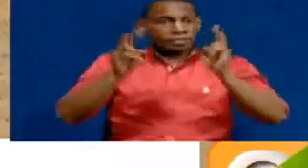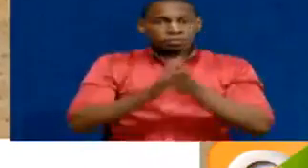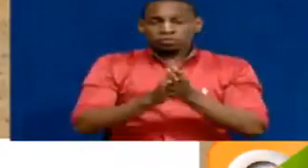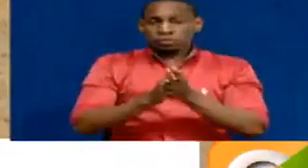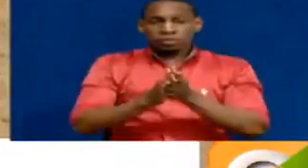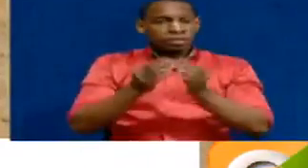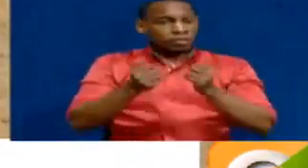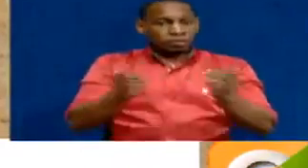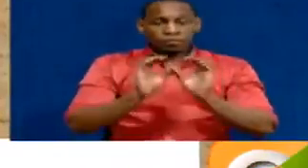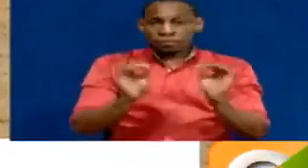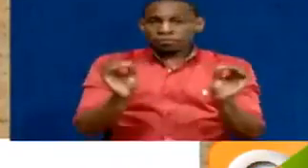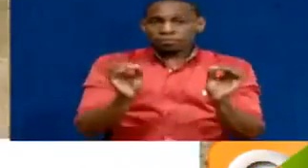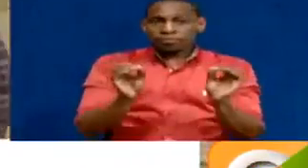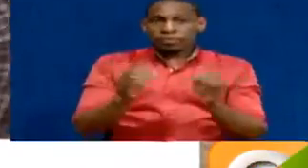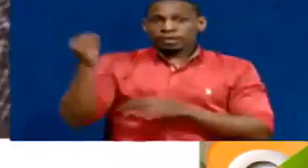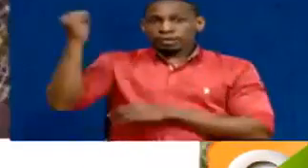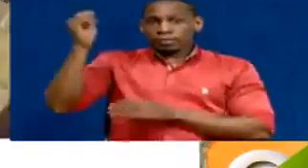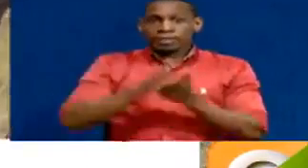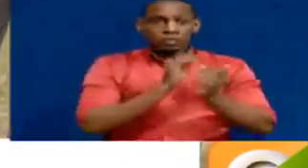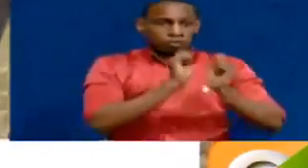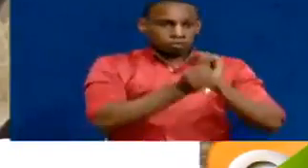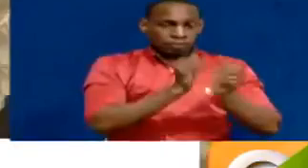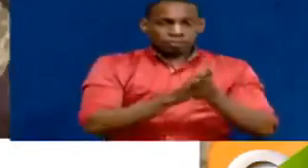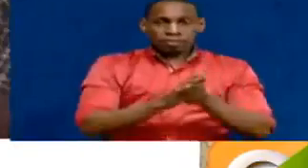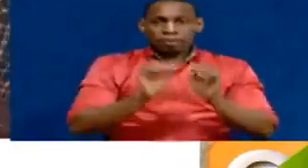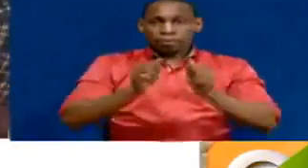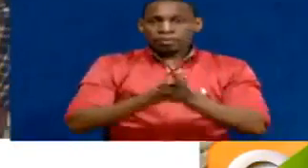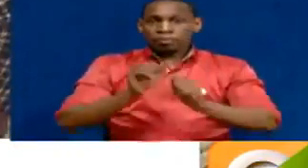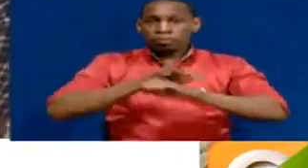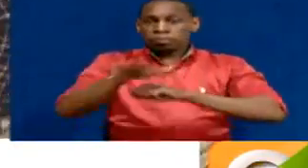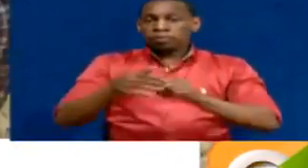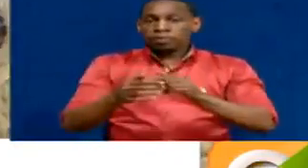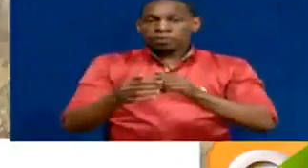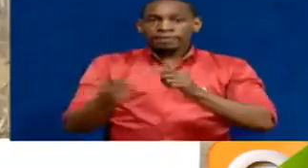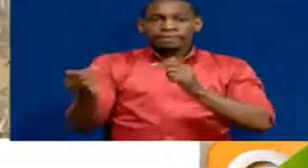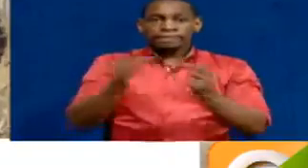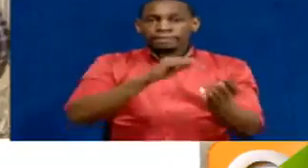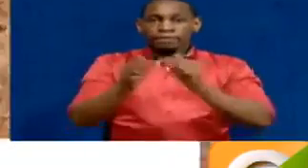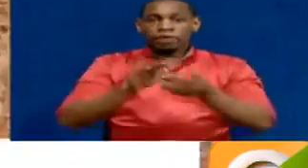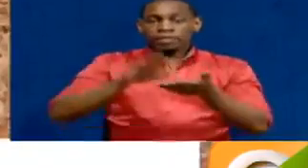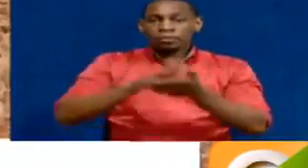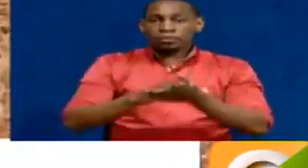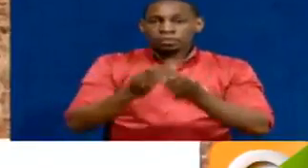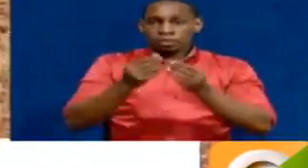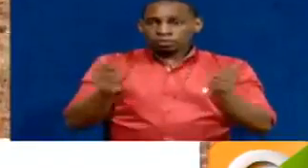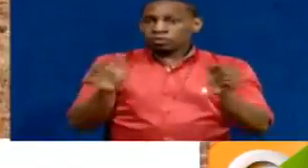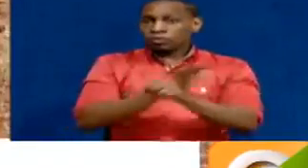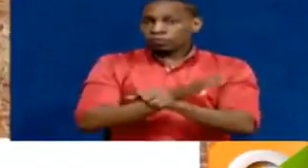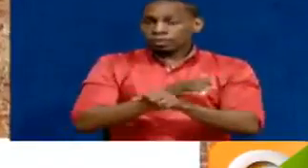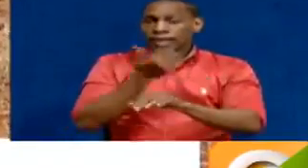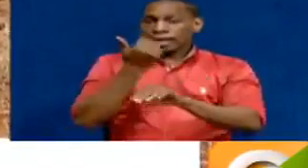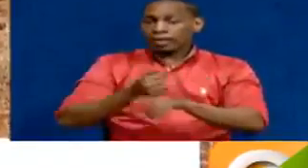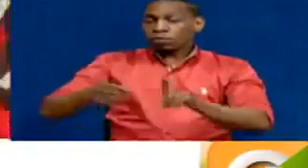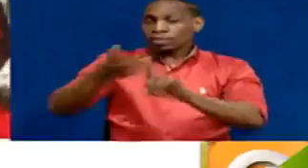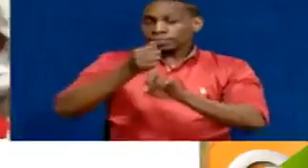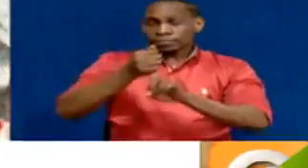are not adequately addressed, political competition could just fuel more chaos. Should long-lasting solutions be difficult to